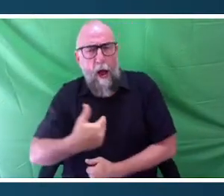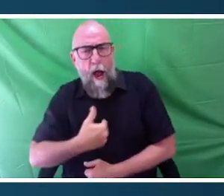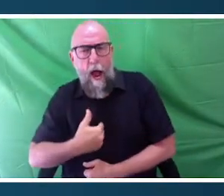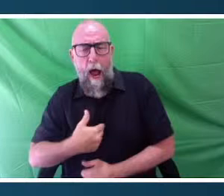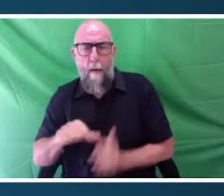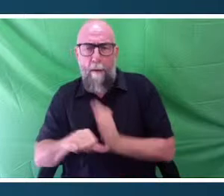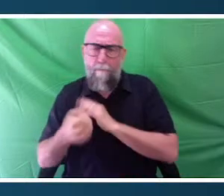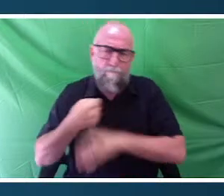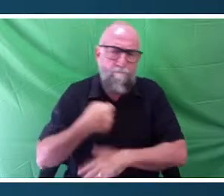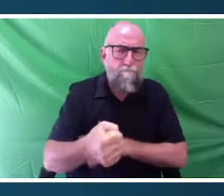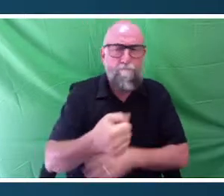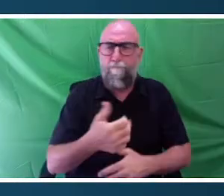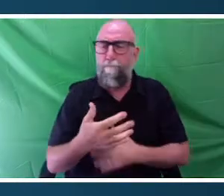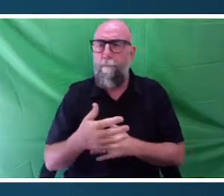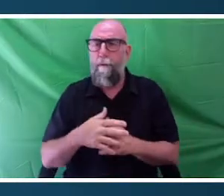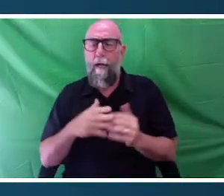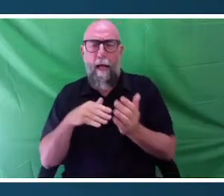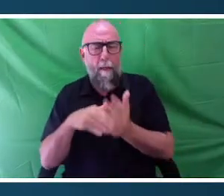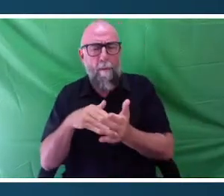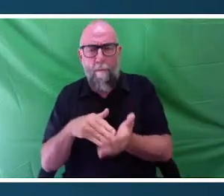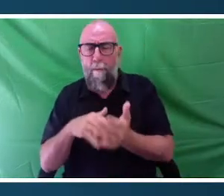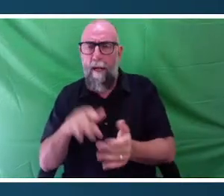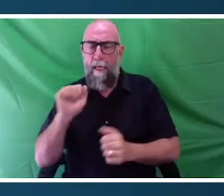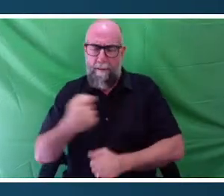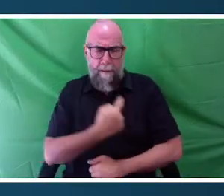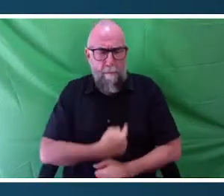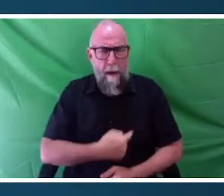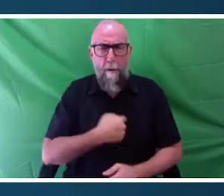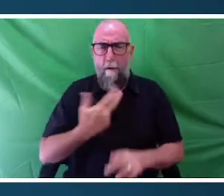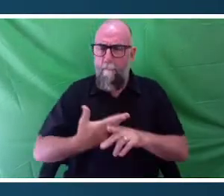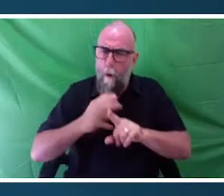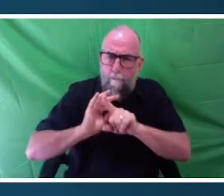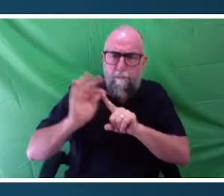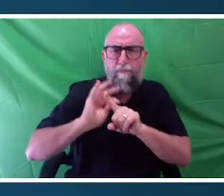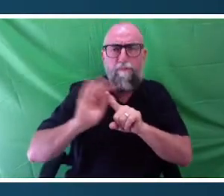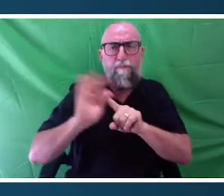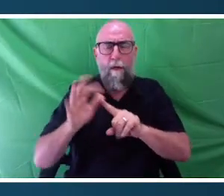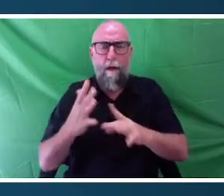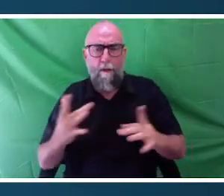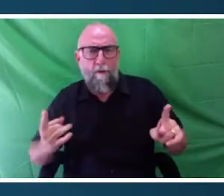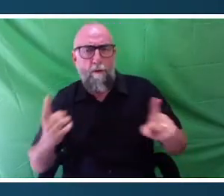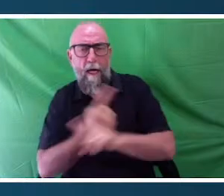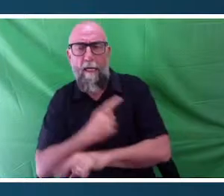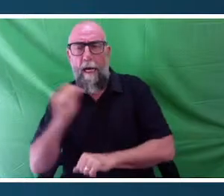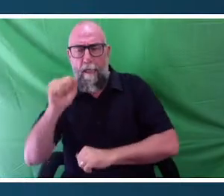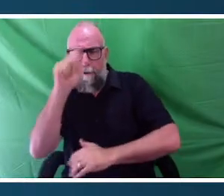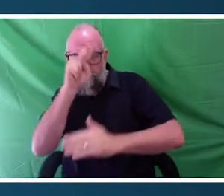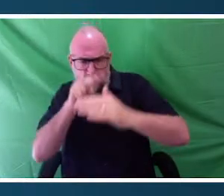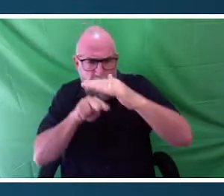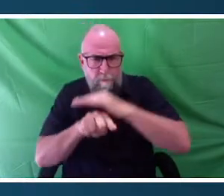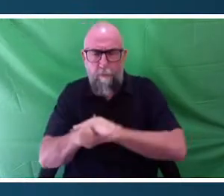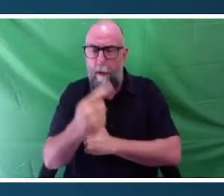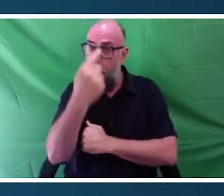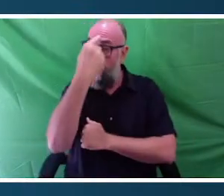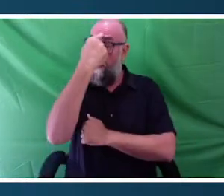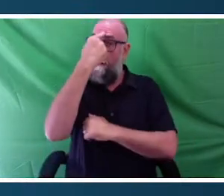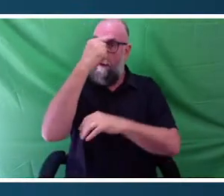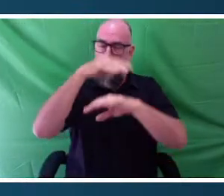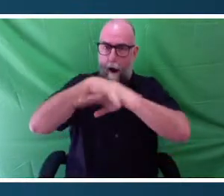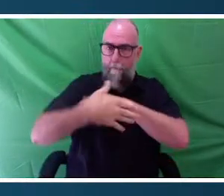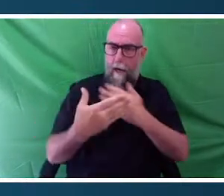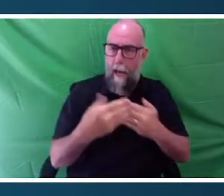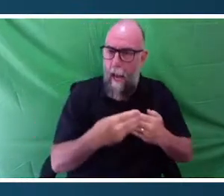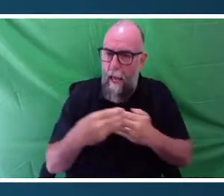to driving transformative change. His keen insight into the power of collaborative thought leadership has led